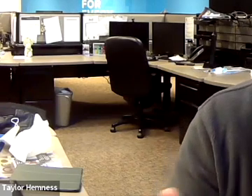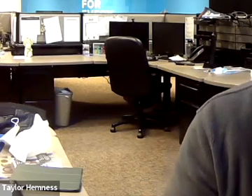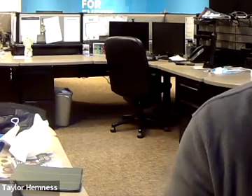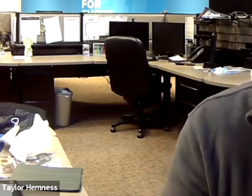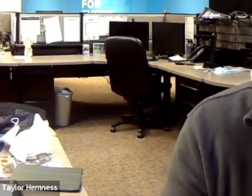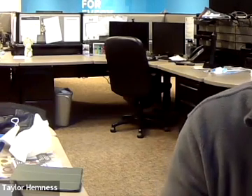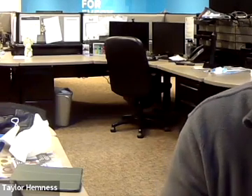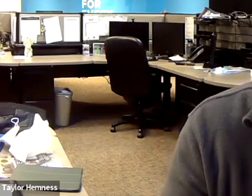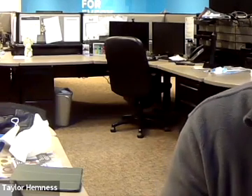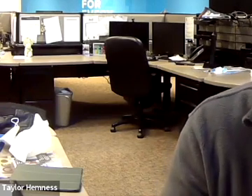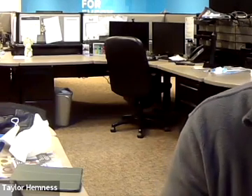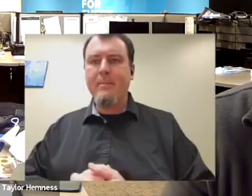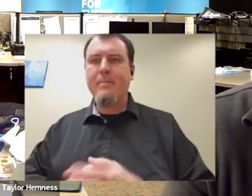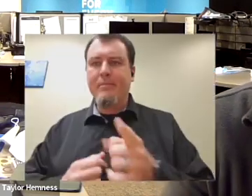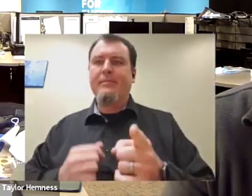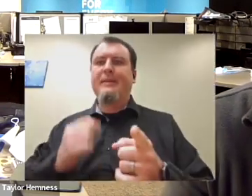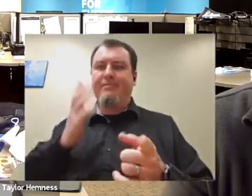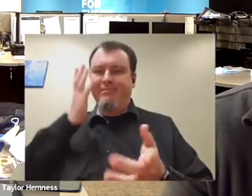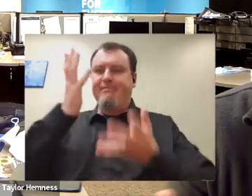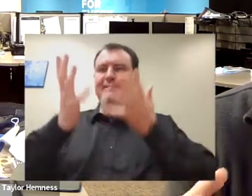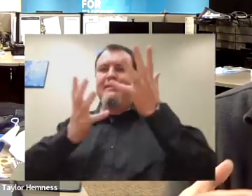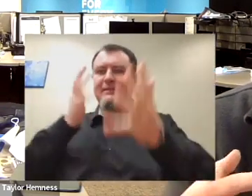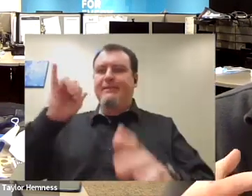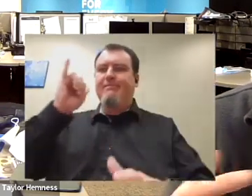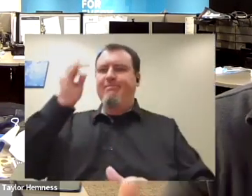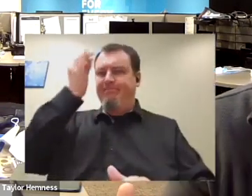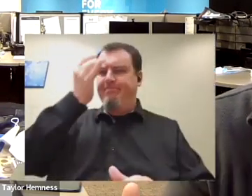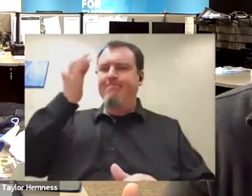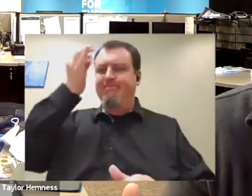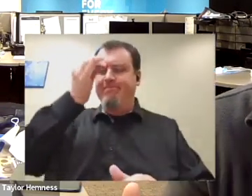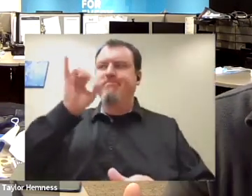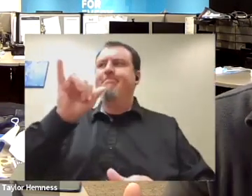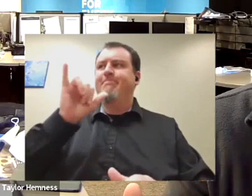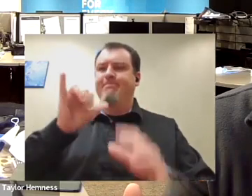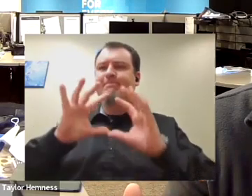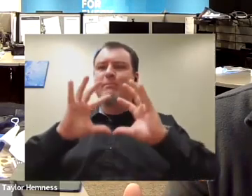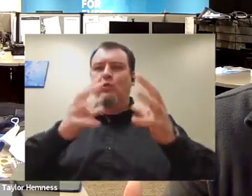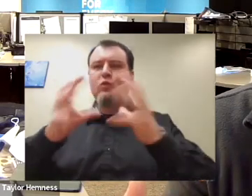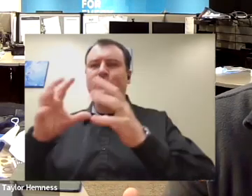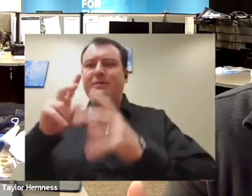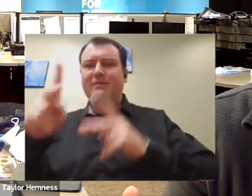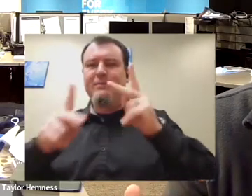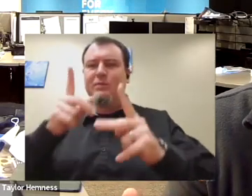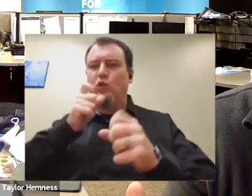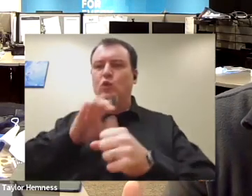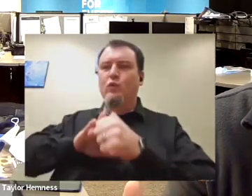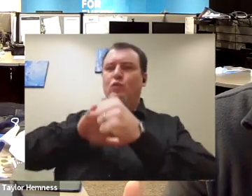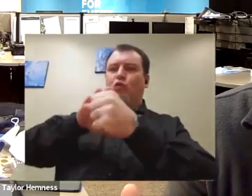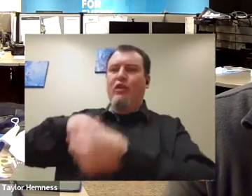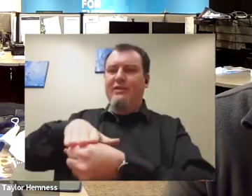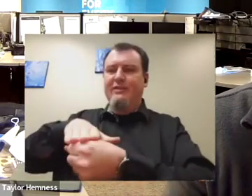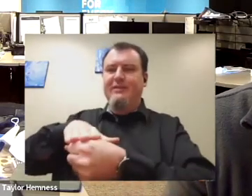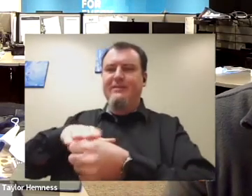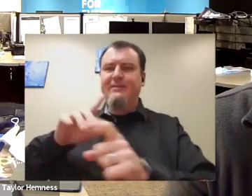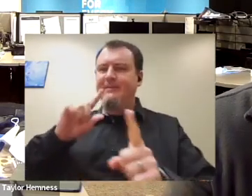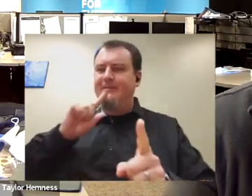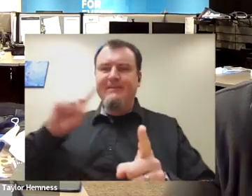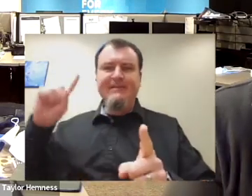groups of people who are oppressed, the deaf community is not one of the first that I